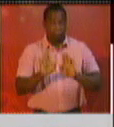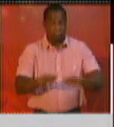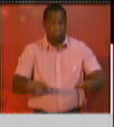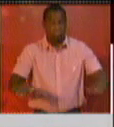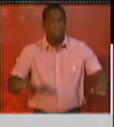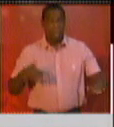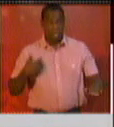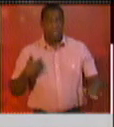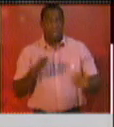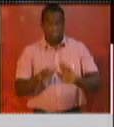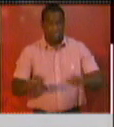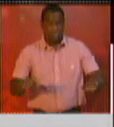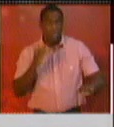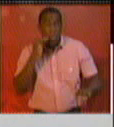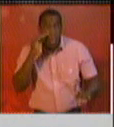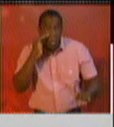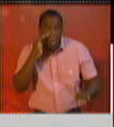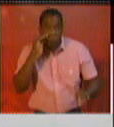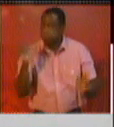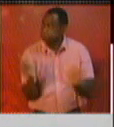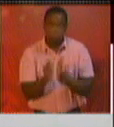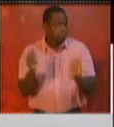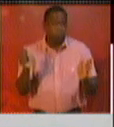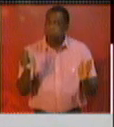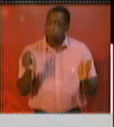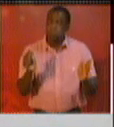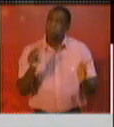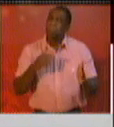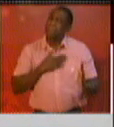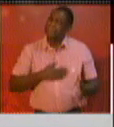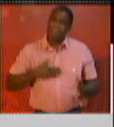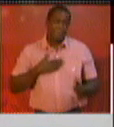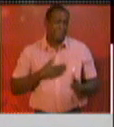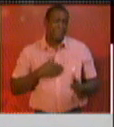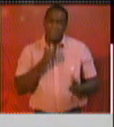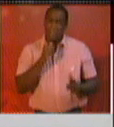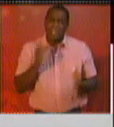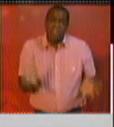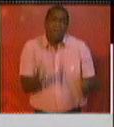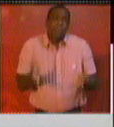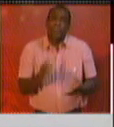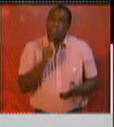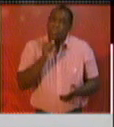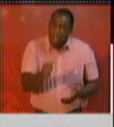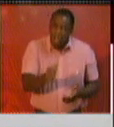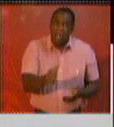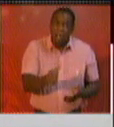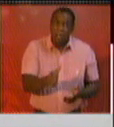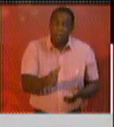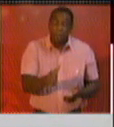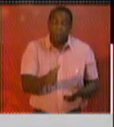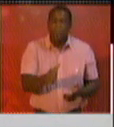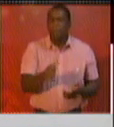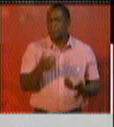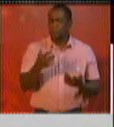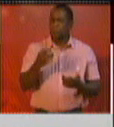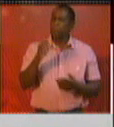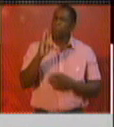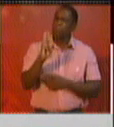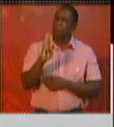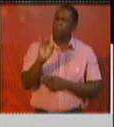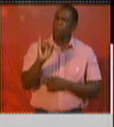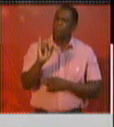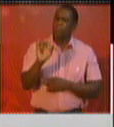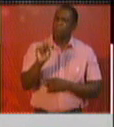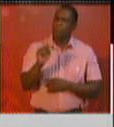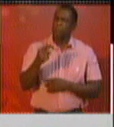Heavy episodic drinking or binge drinking is generally defined as consuming a significant number of standard